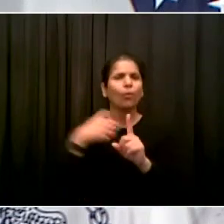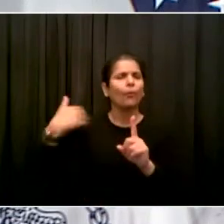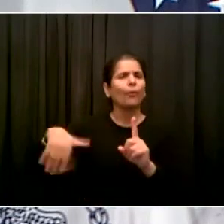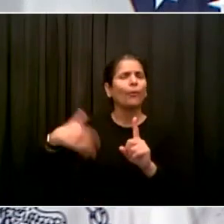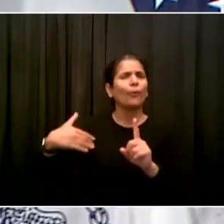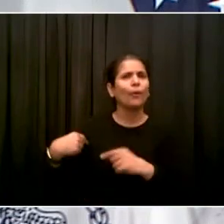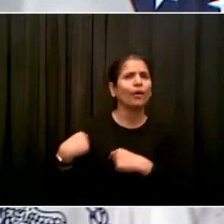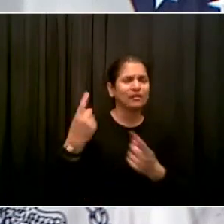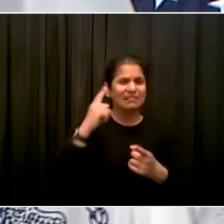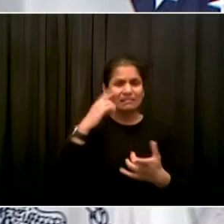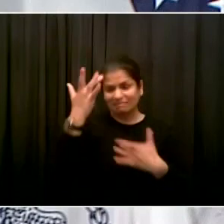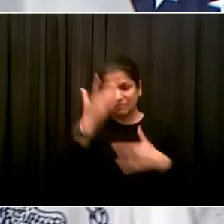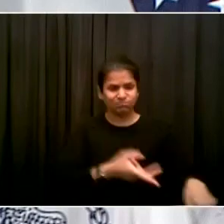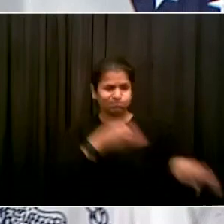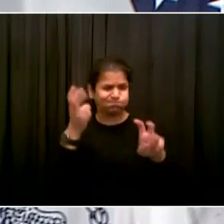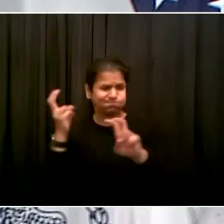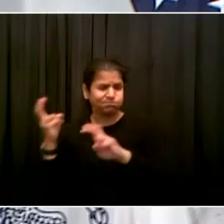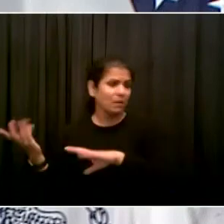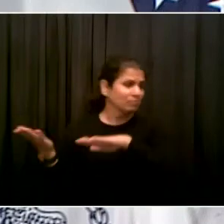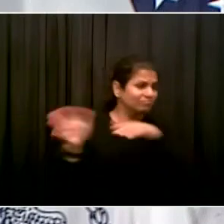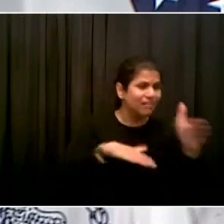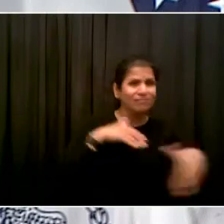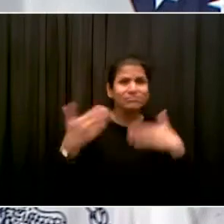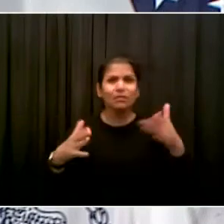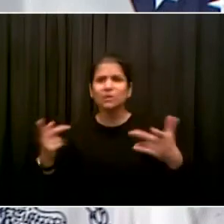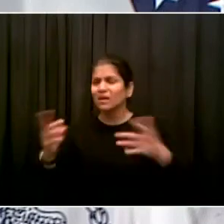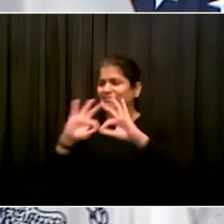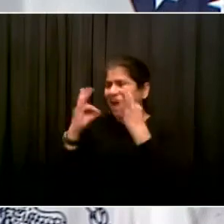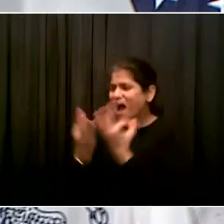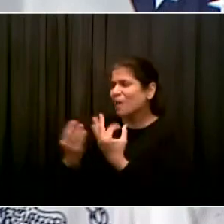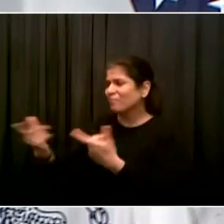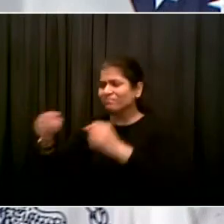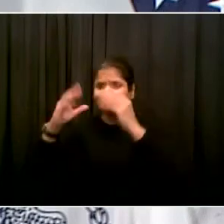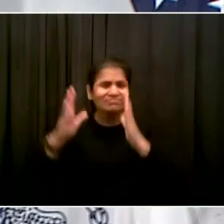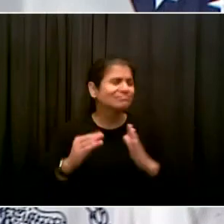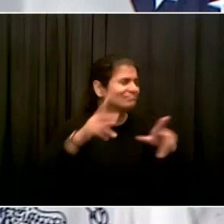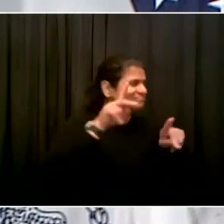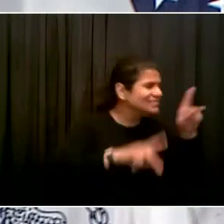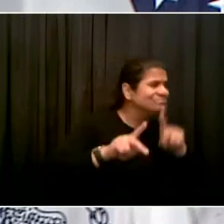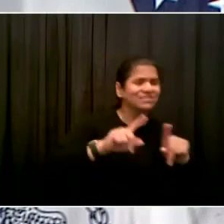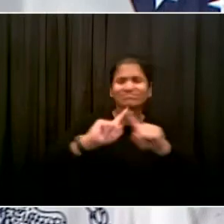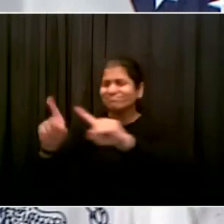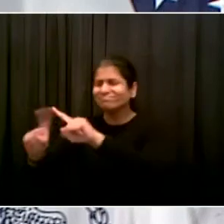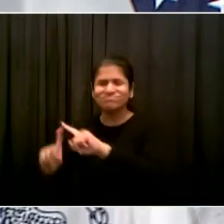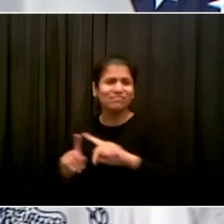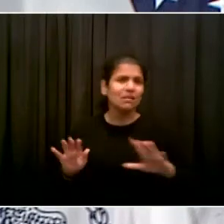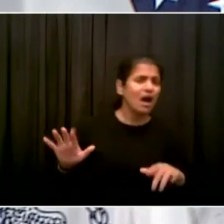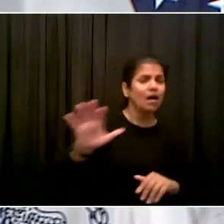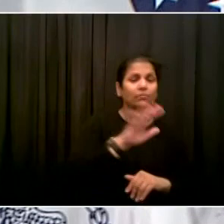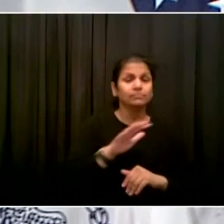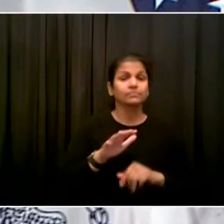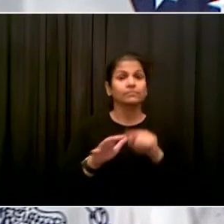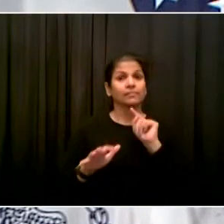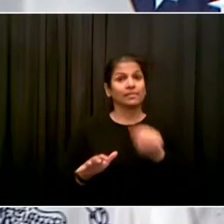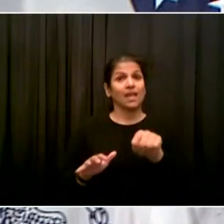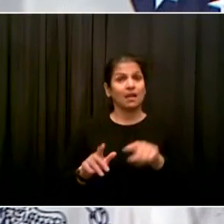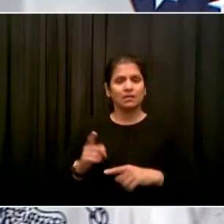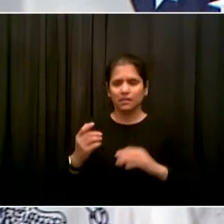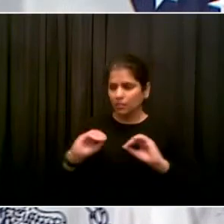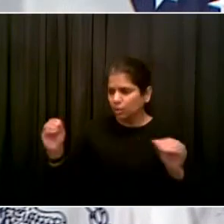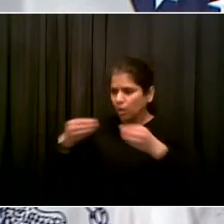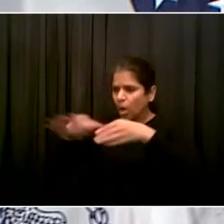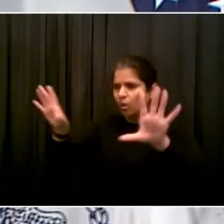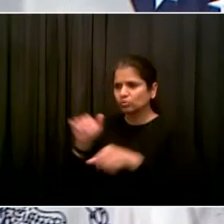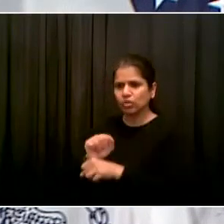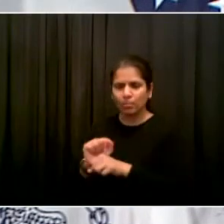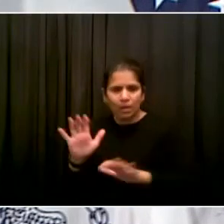the disease in the first instance passed, a lot of New Yorkers are still feeling the effects of COVID months and months later. And we've got to